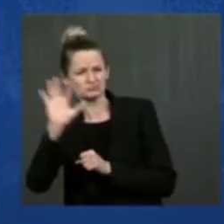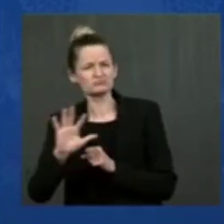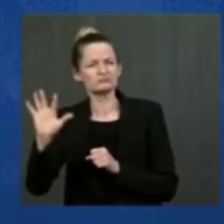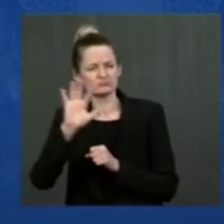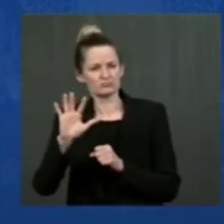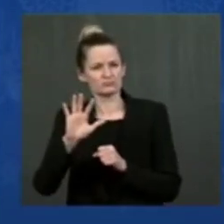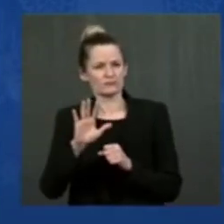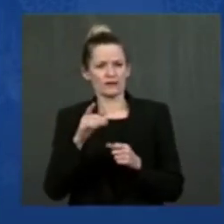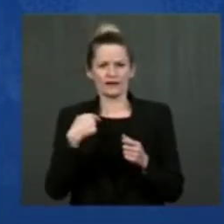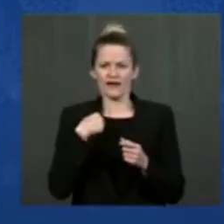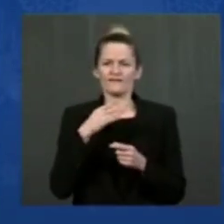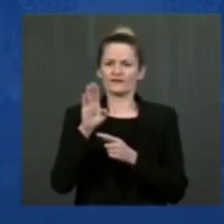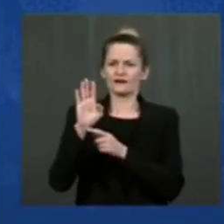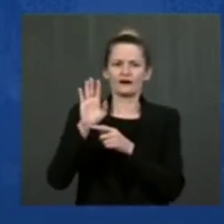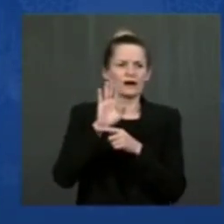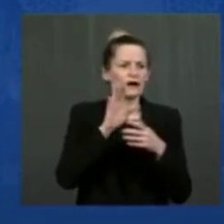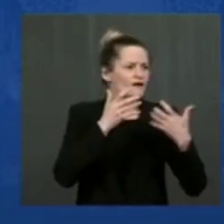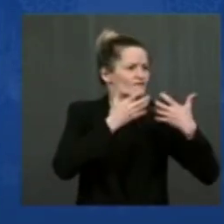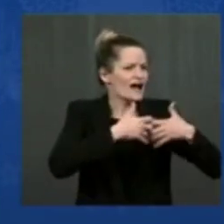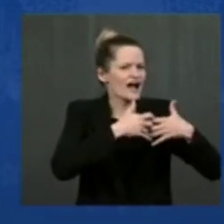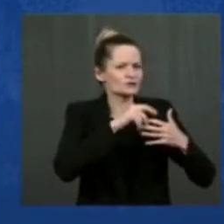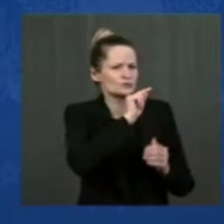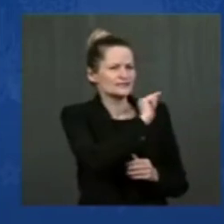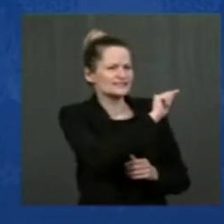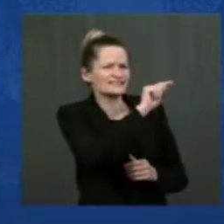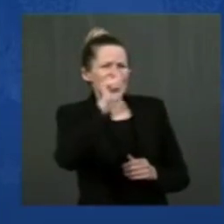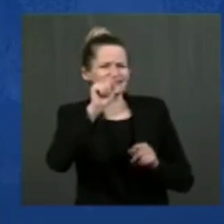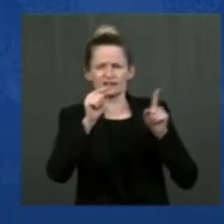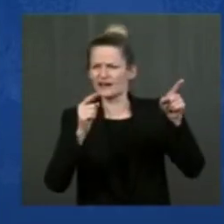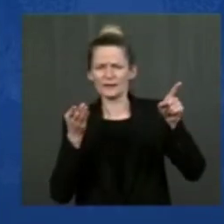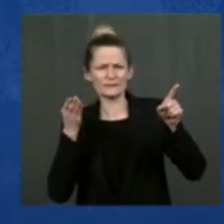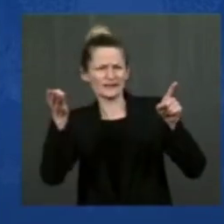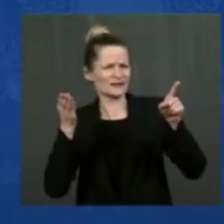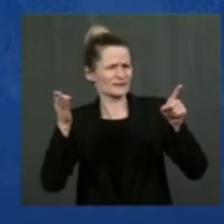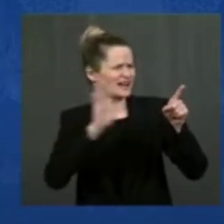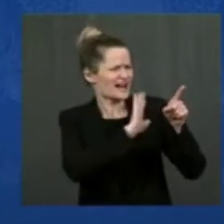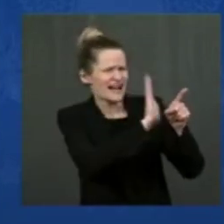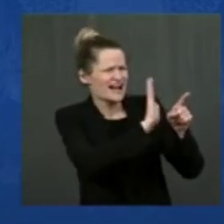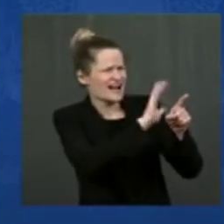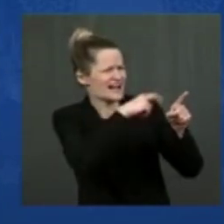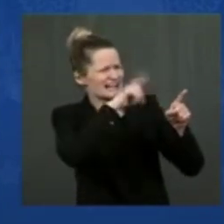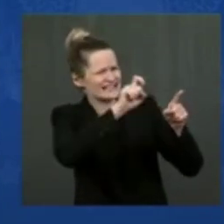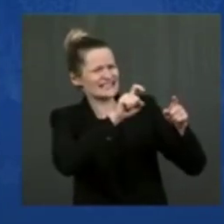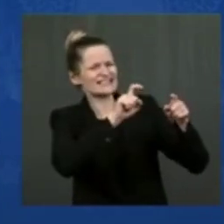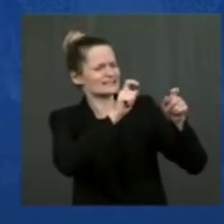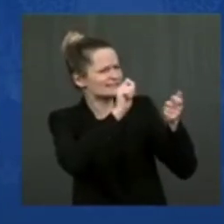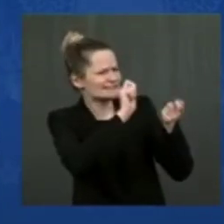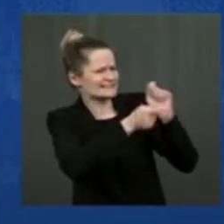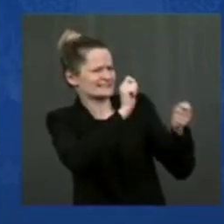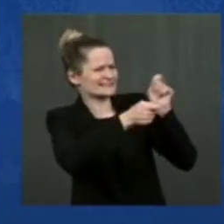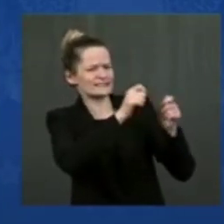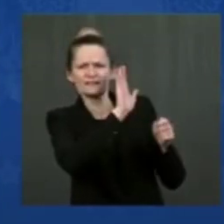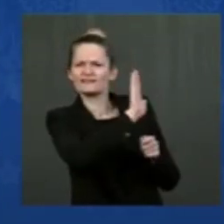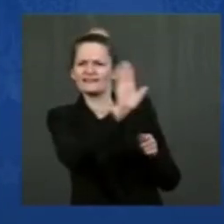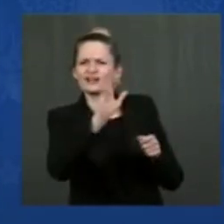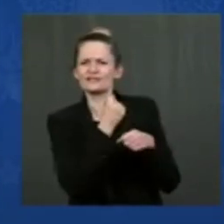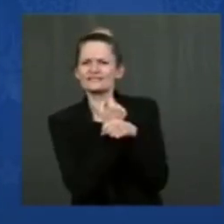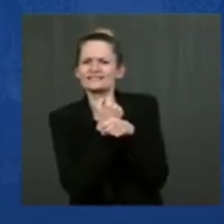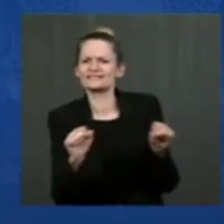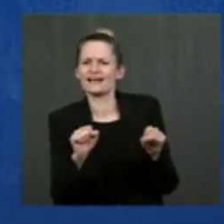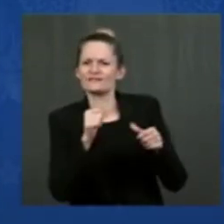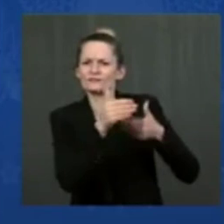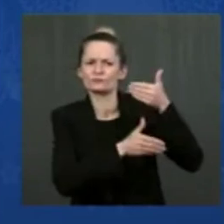challenged inhumane conditions. We created safety standards. We transformed grim, dangerous